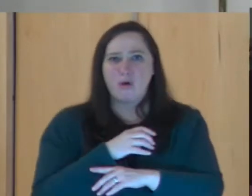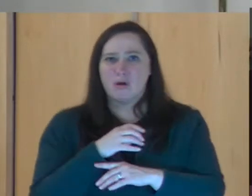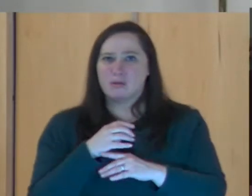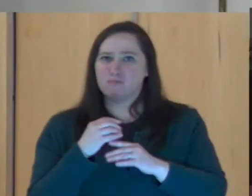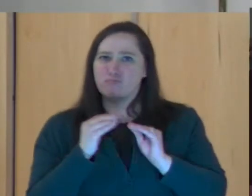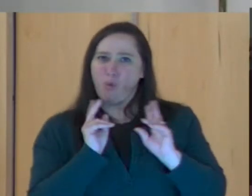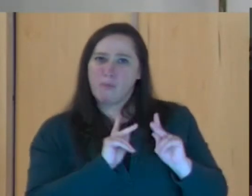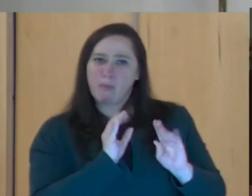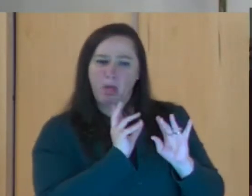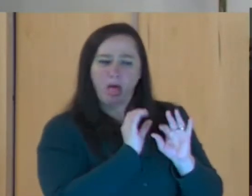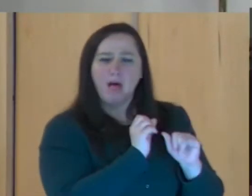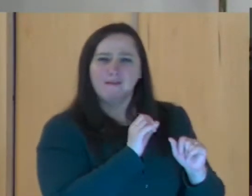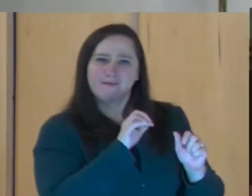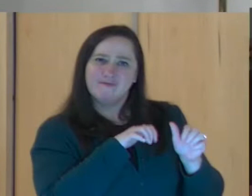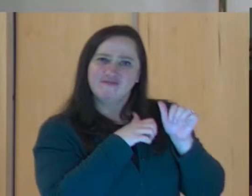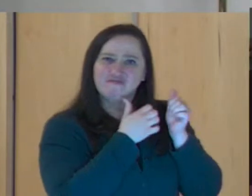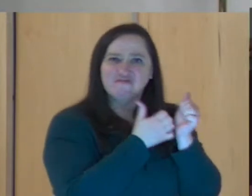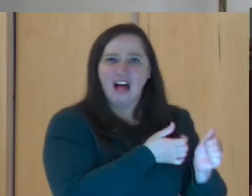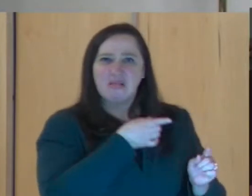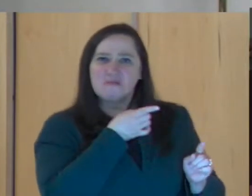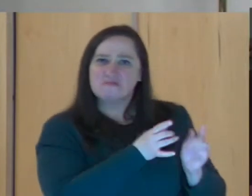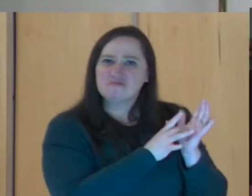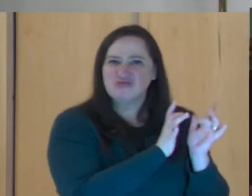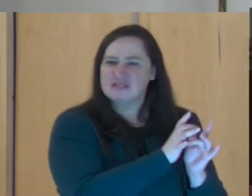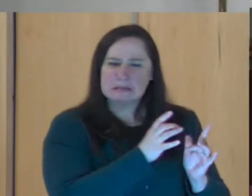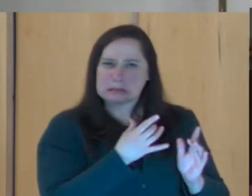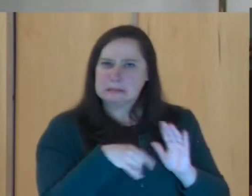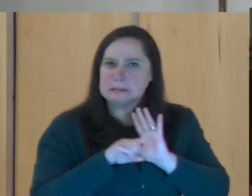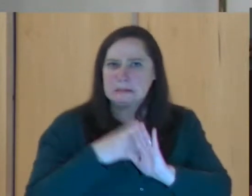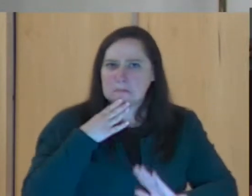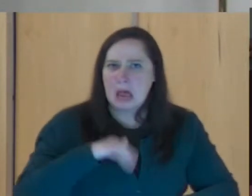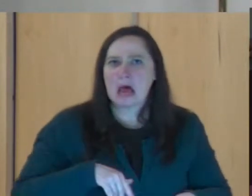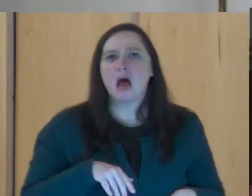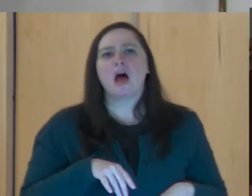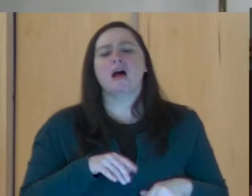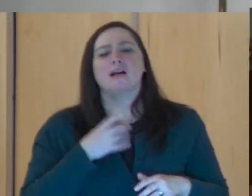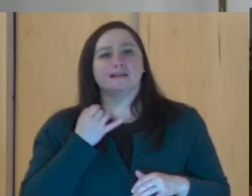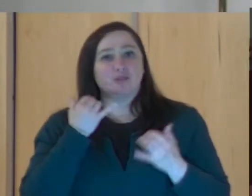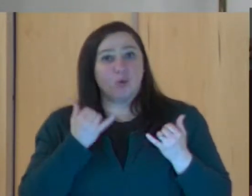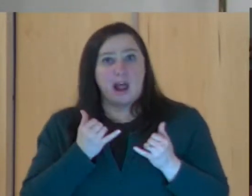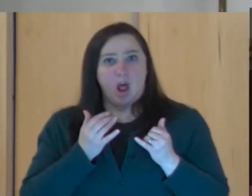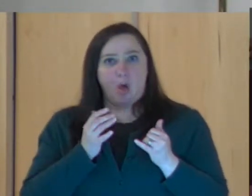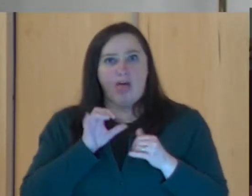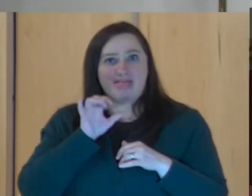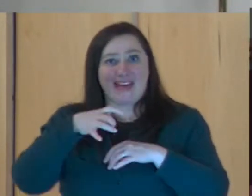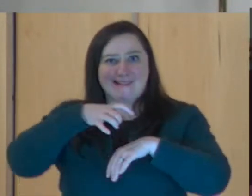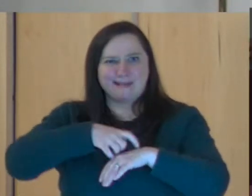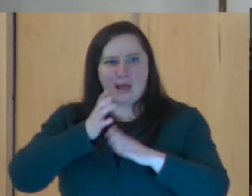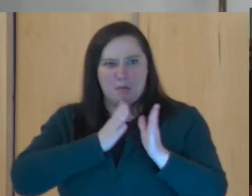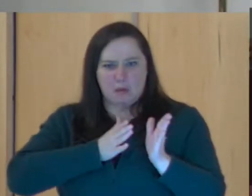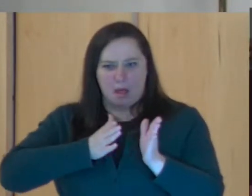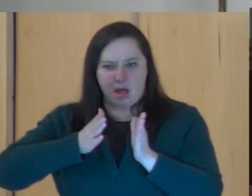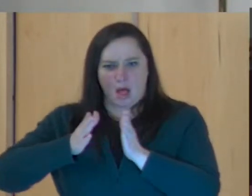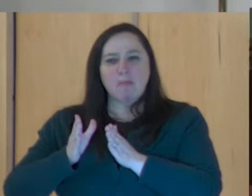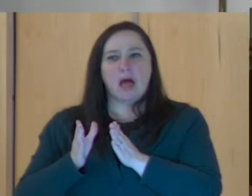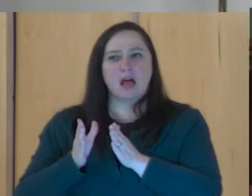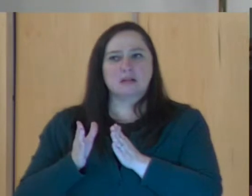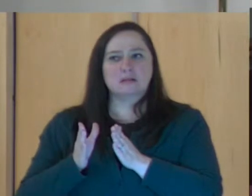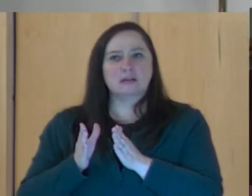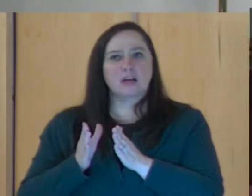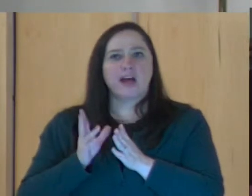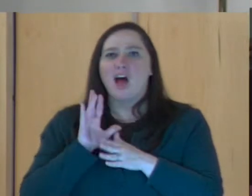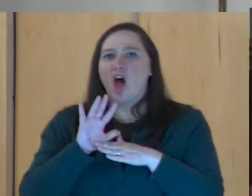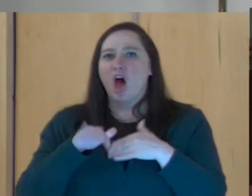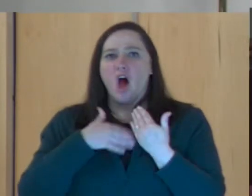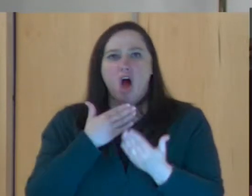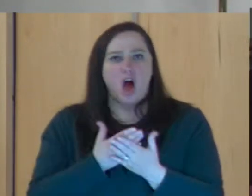him. And so serious plans were now laid to condemn Jesus and to kill him. And it all